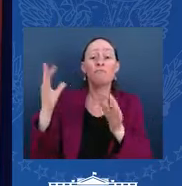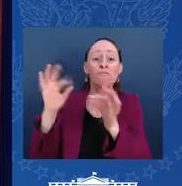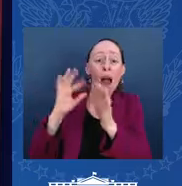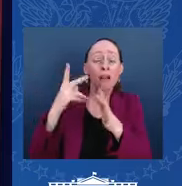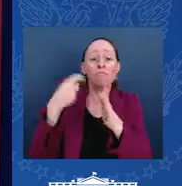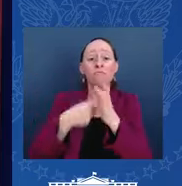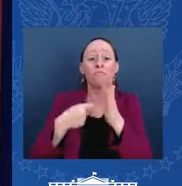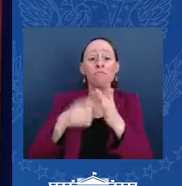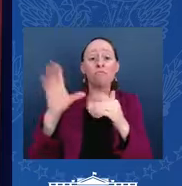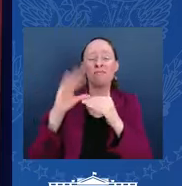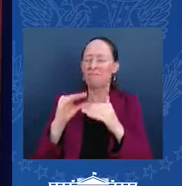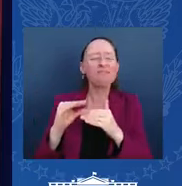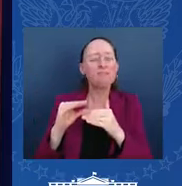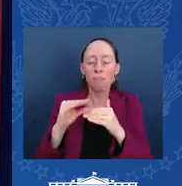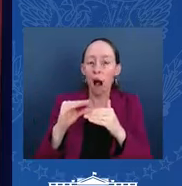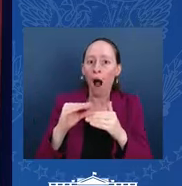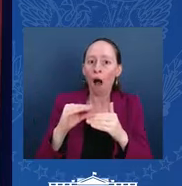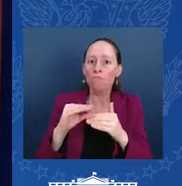happen.